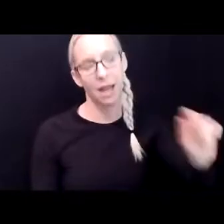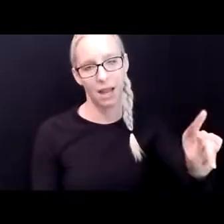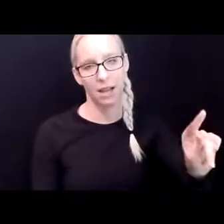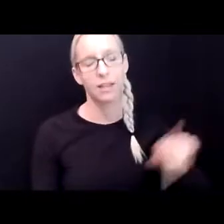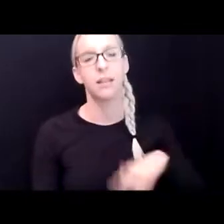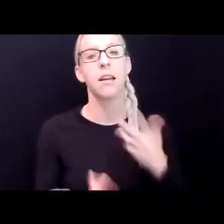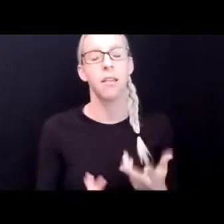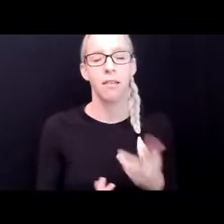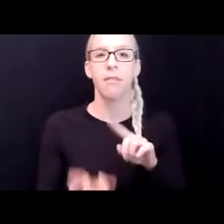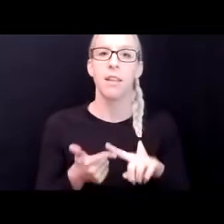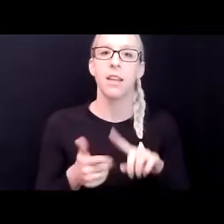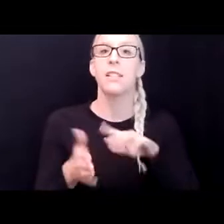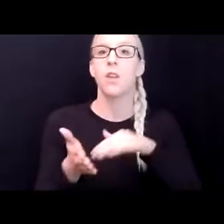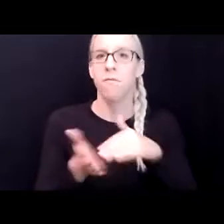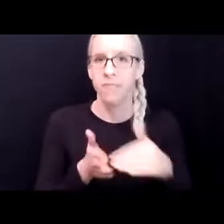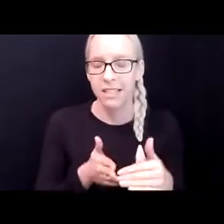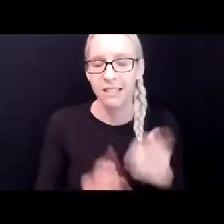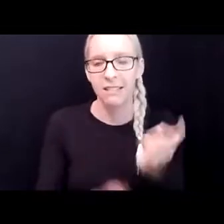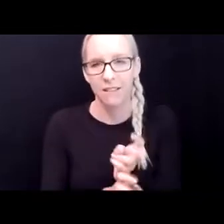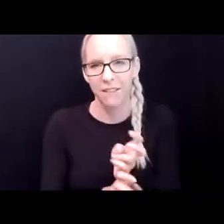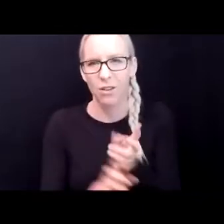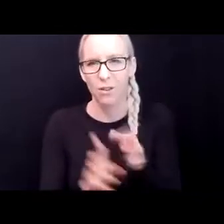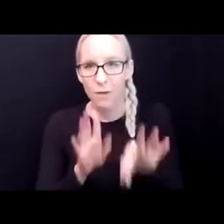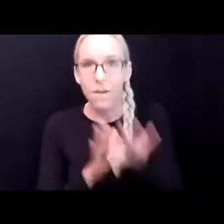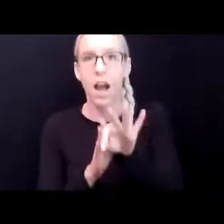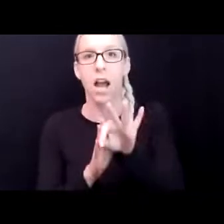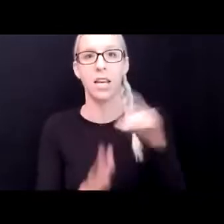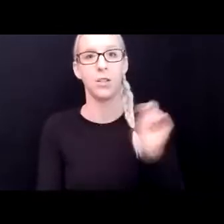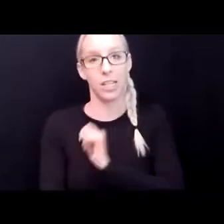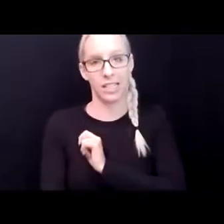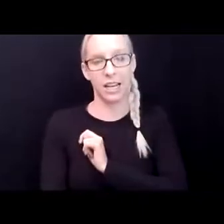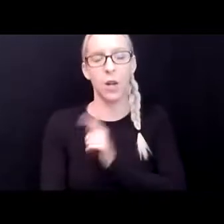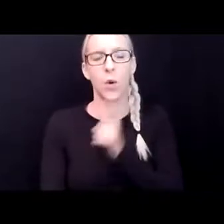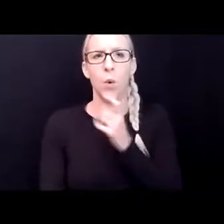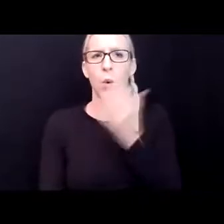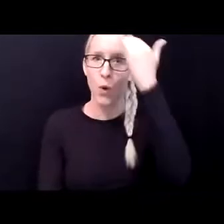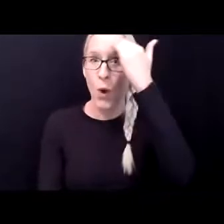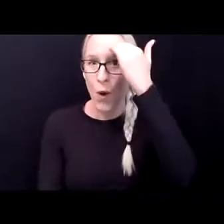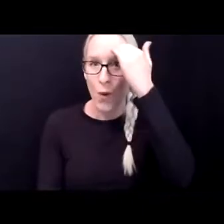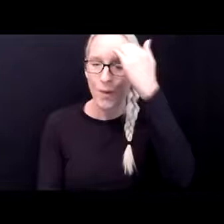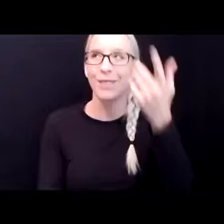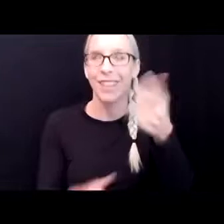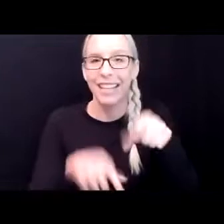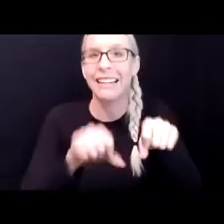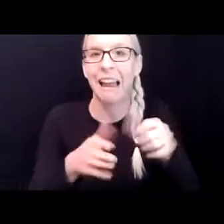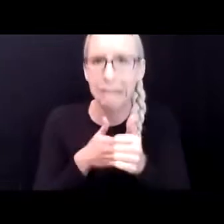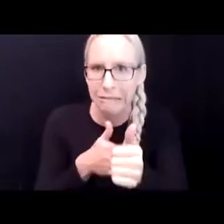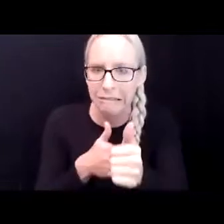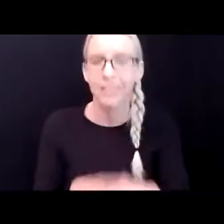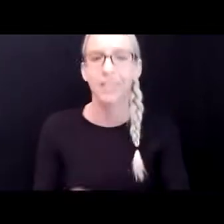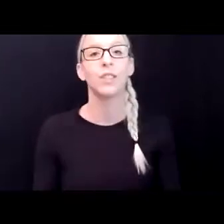difficult to find a trustee who's knowledgeable and capable. And so you might be looking at a